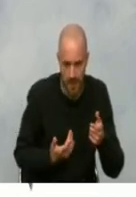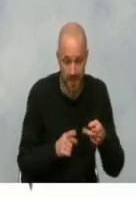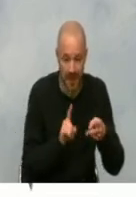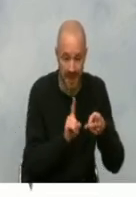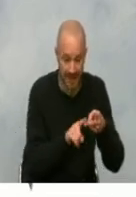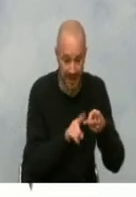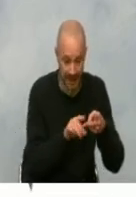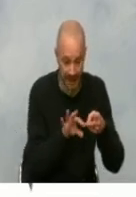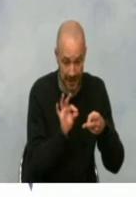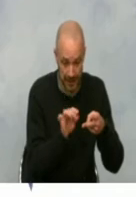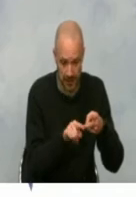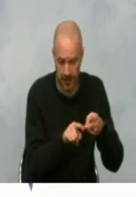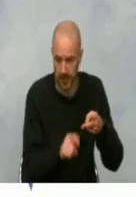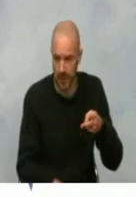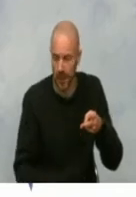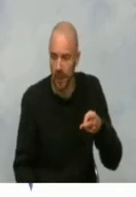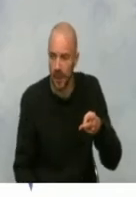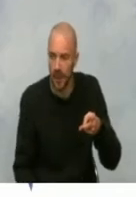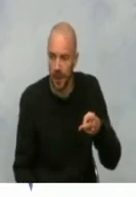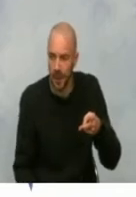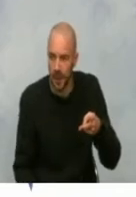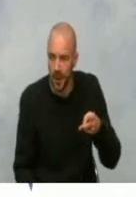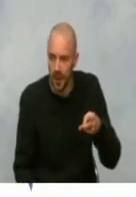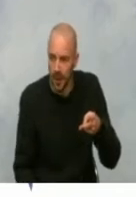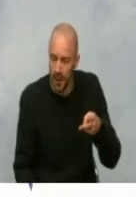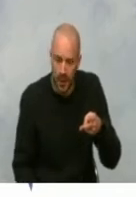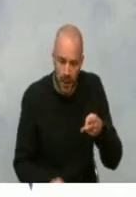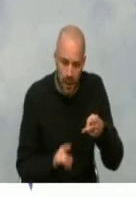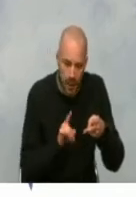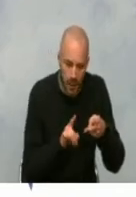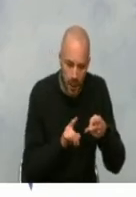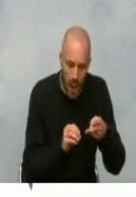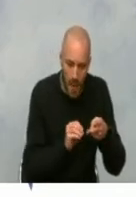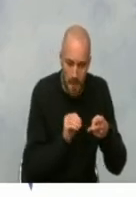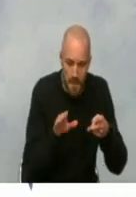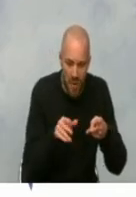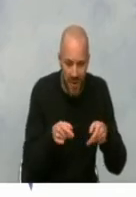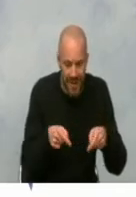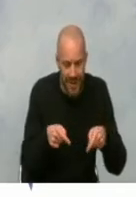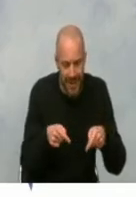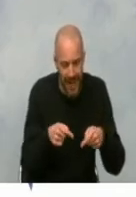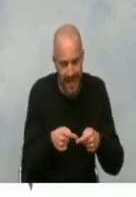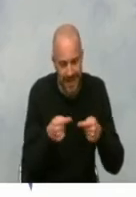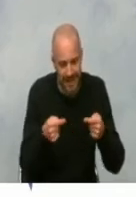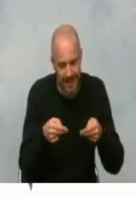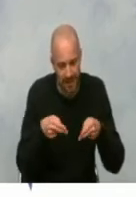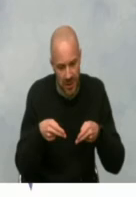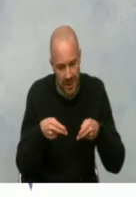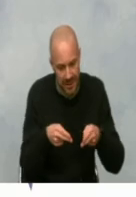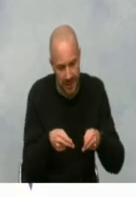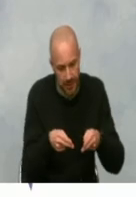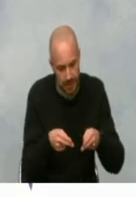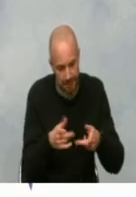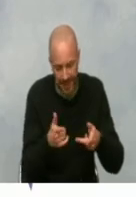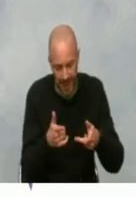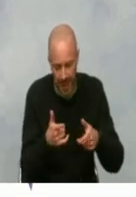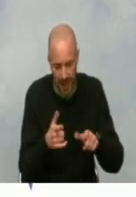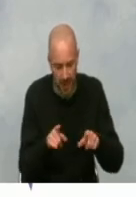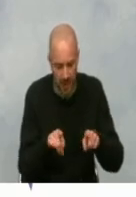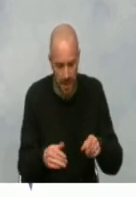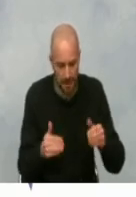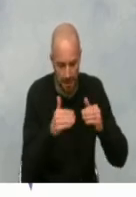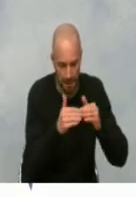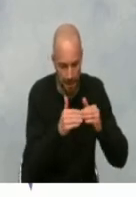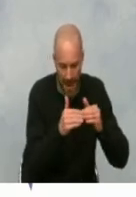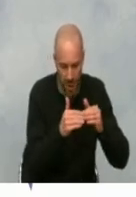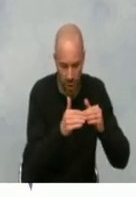option, which is one about moving to a different system of depreciation. It's completely inconsistent with